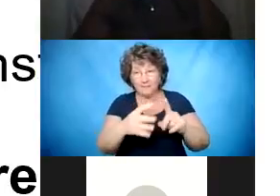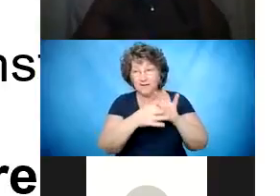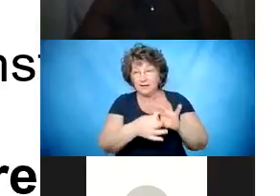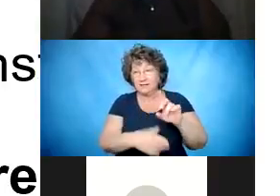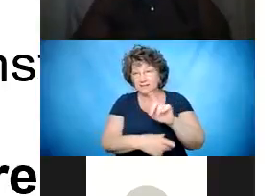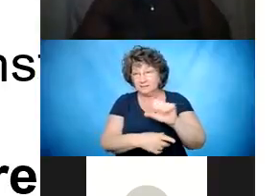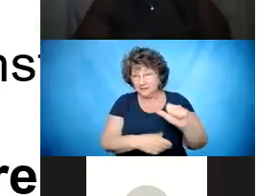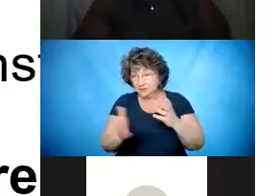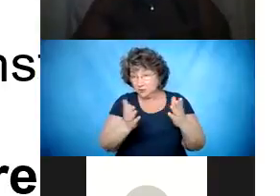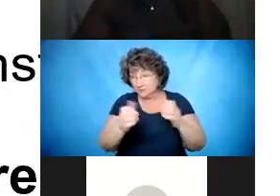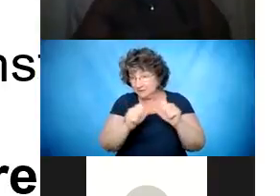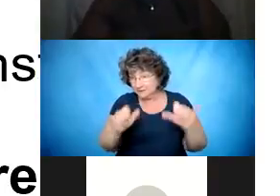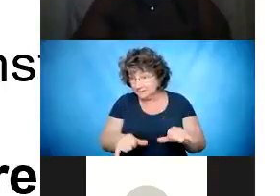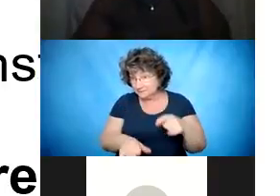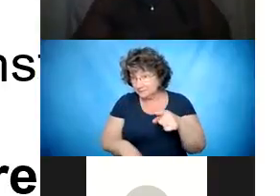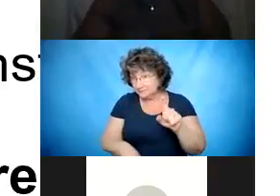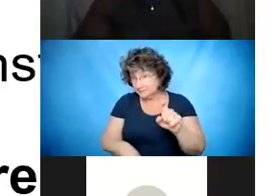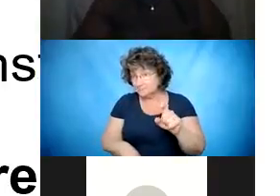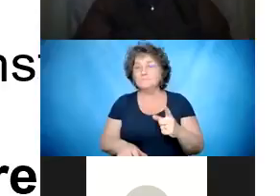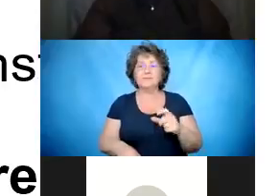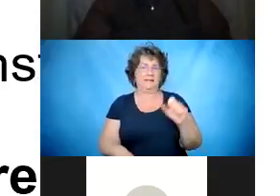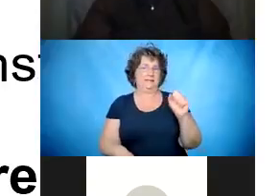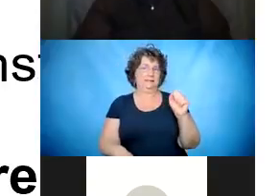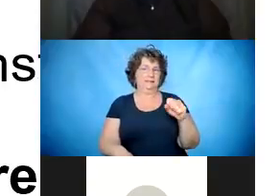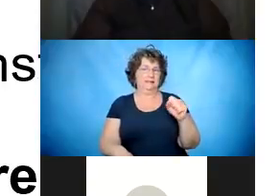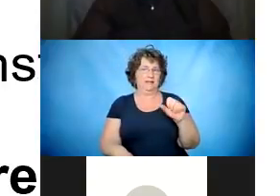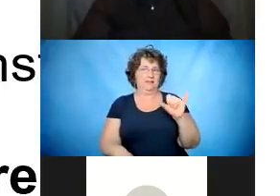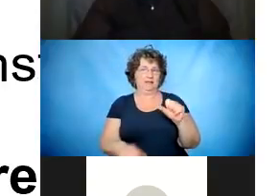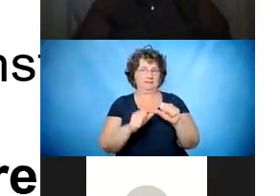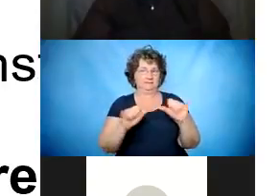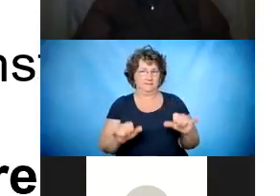In our own system, it's